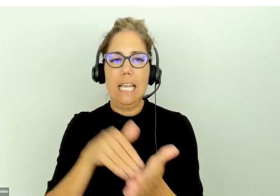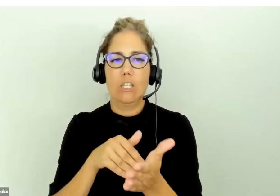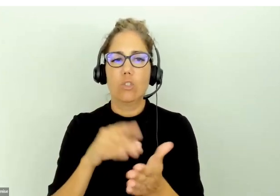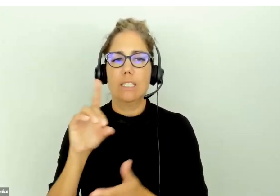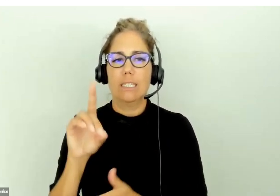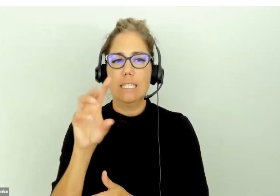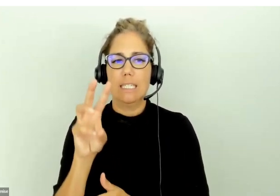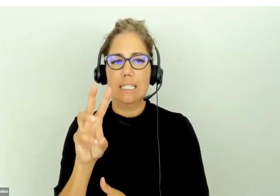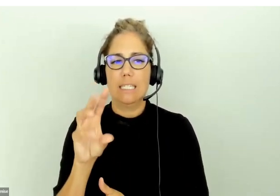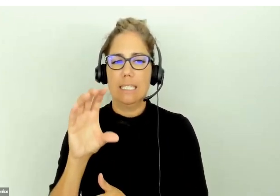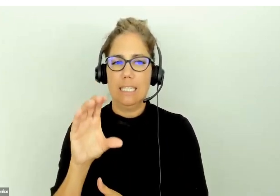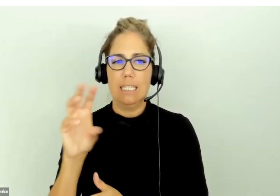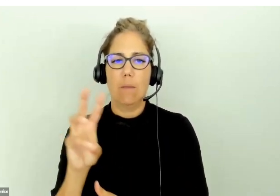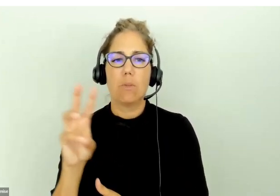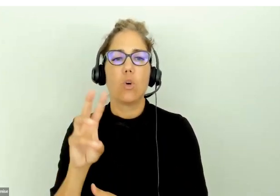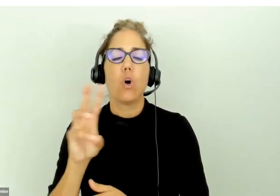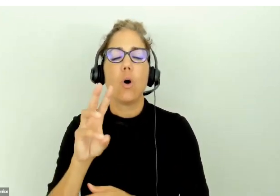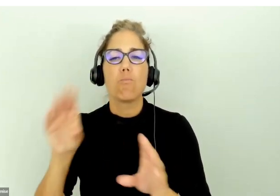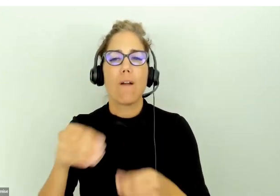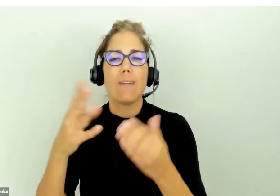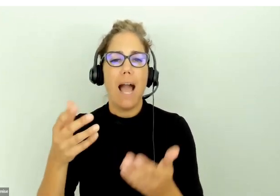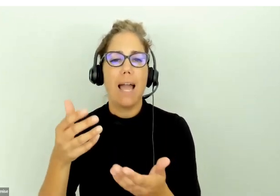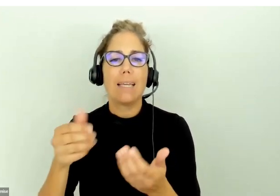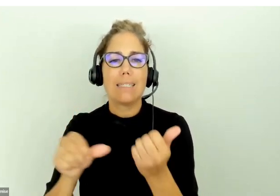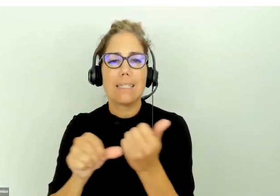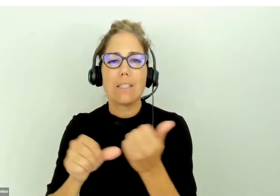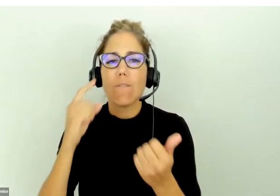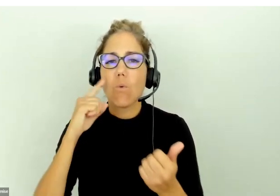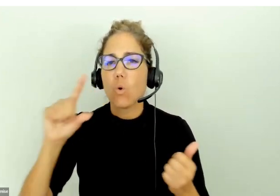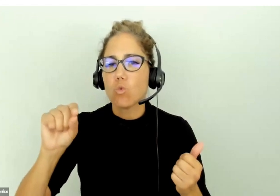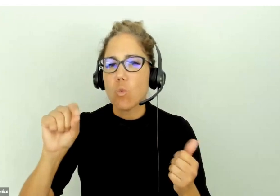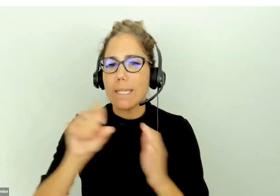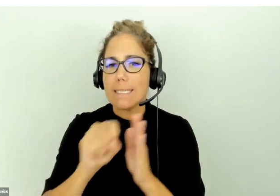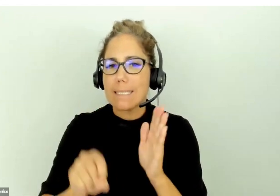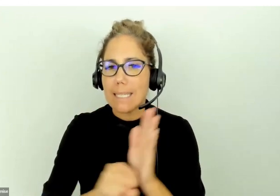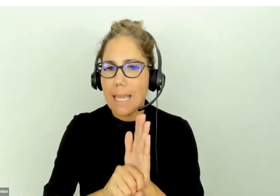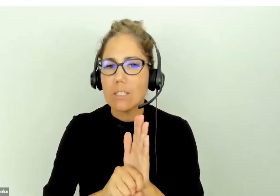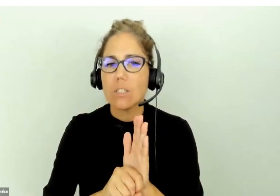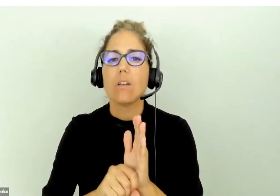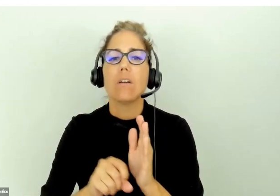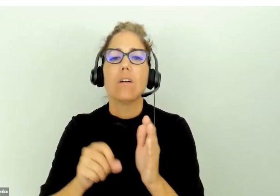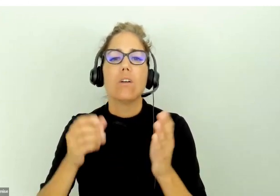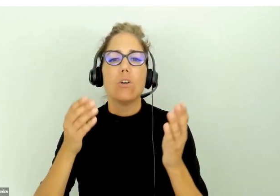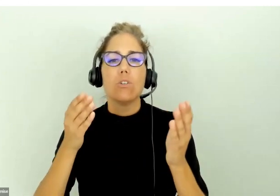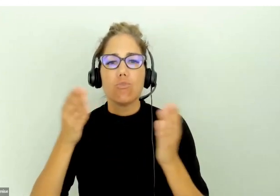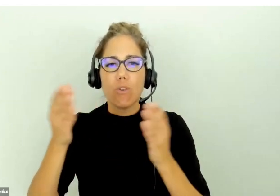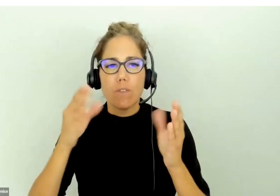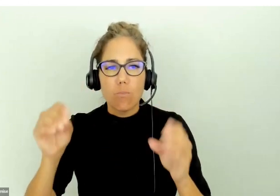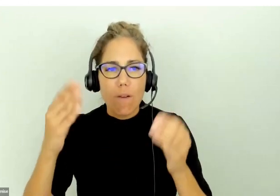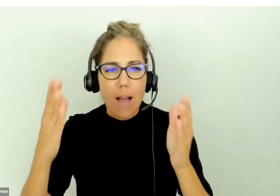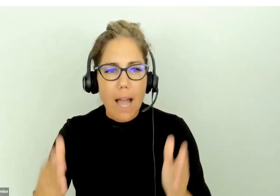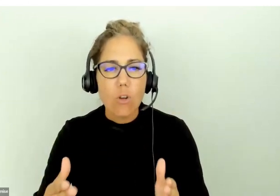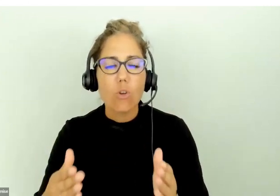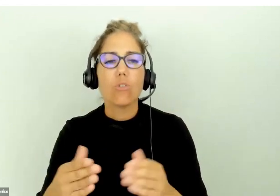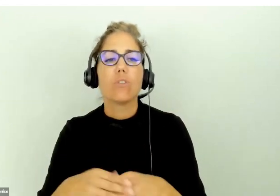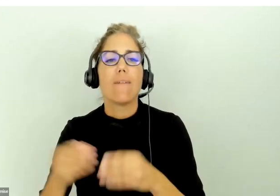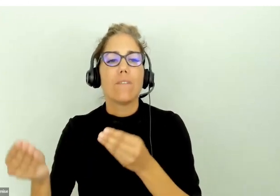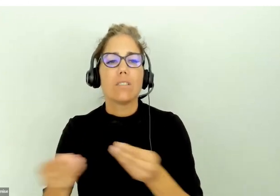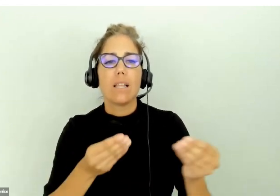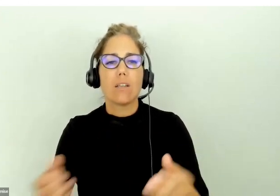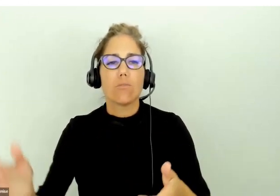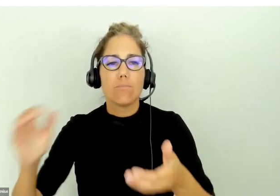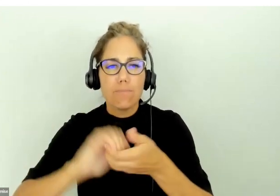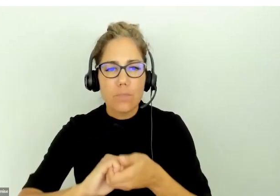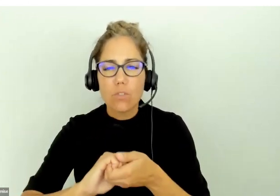to 20 states, as well as service providers, and facilitates collaboration with stakeholders to improve the